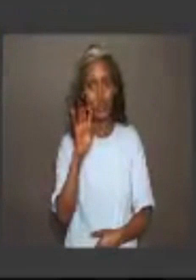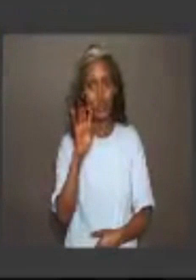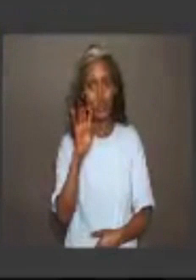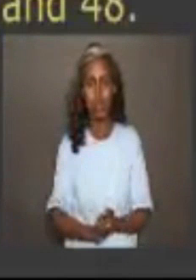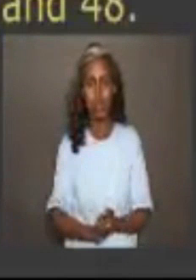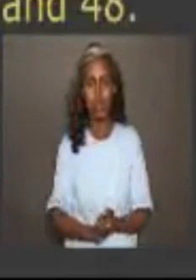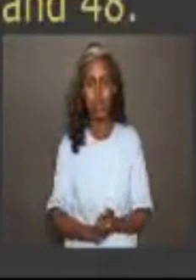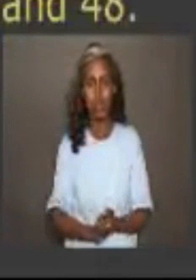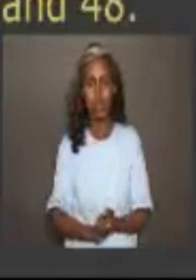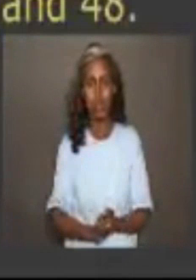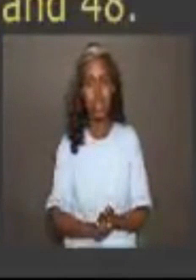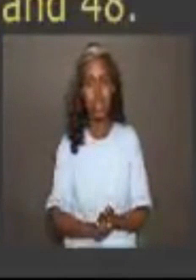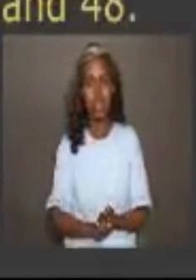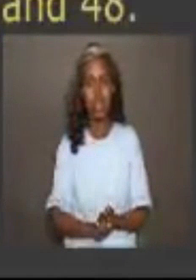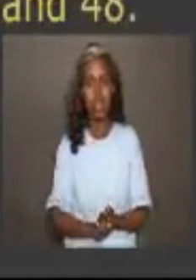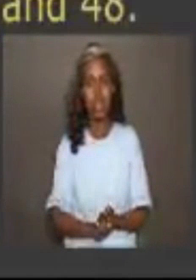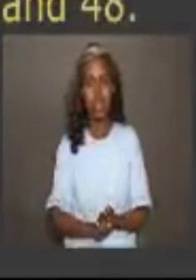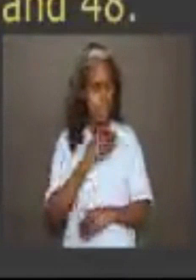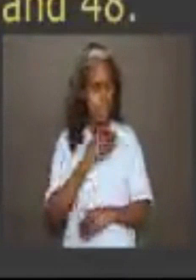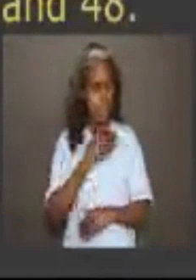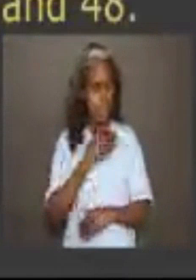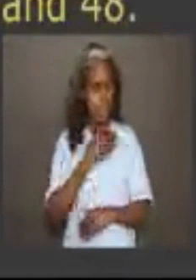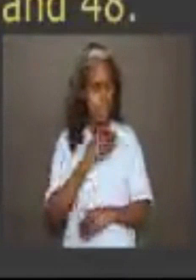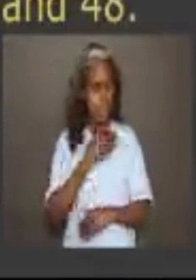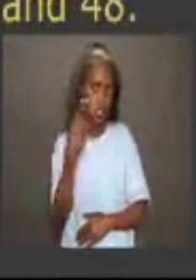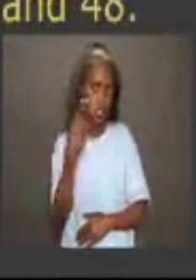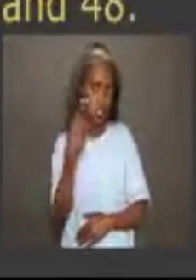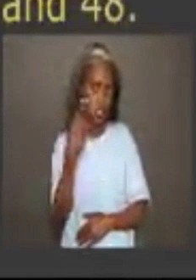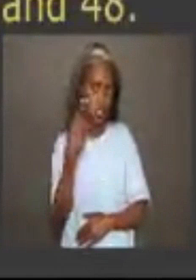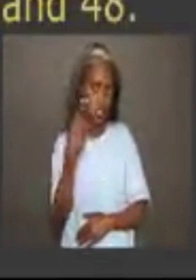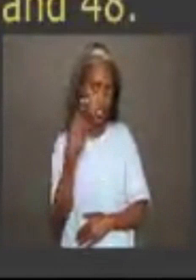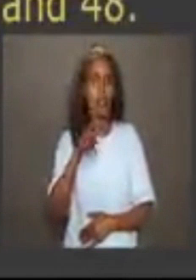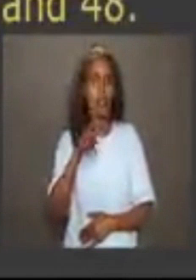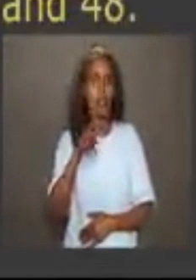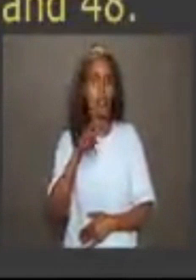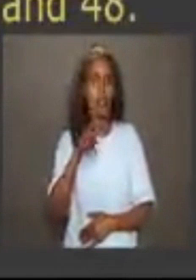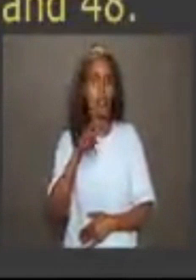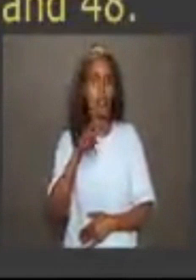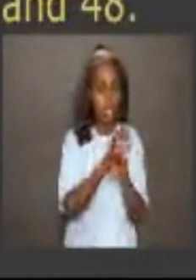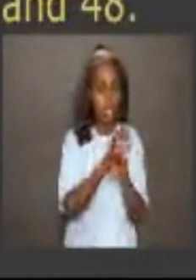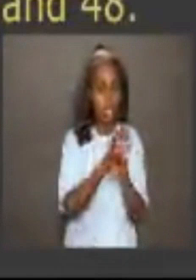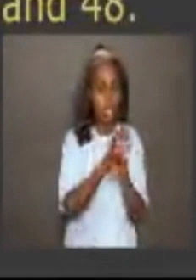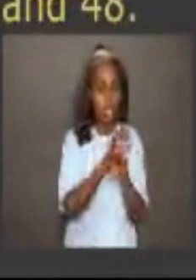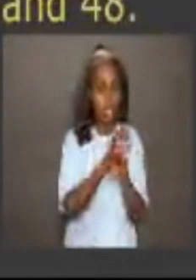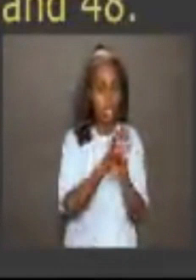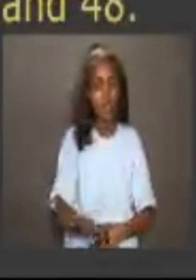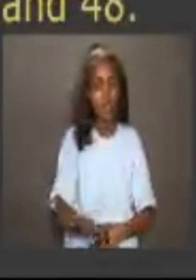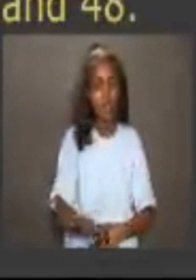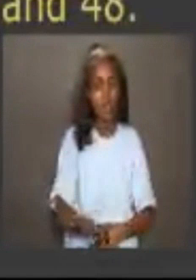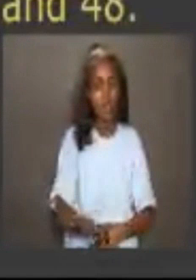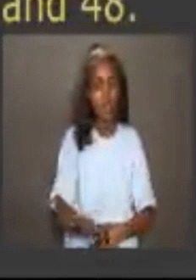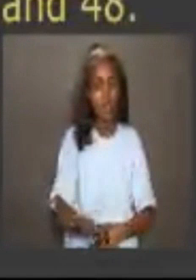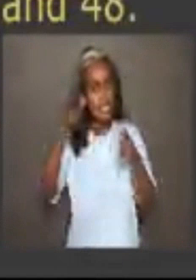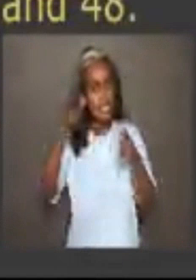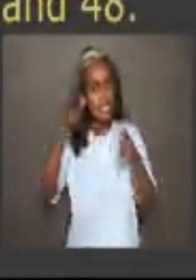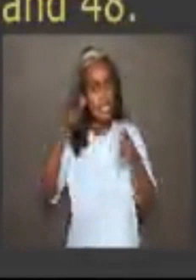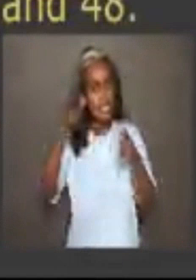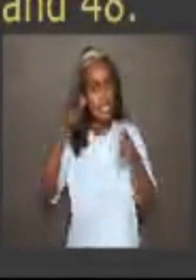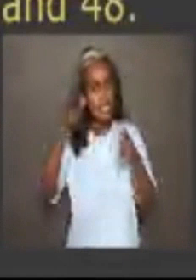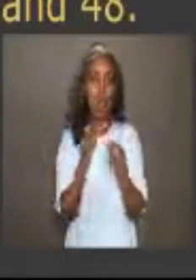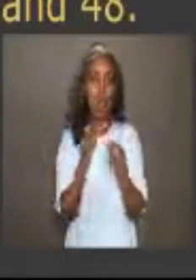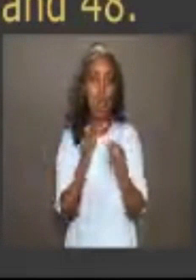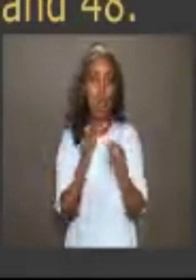Students, please use prime factorization to find the greatest common factor